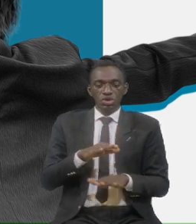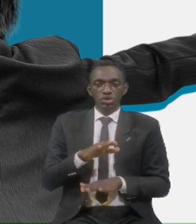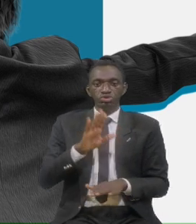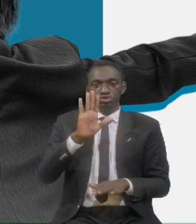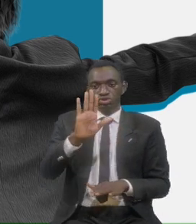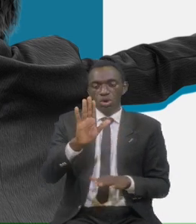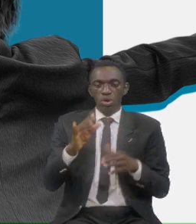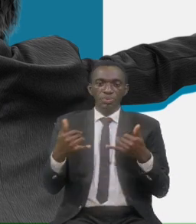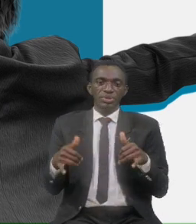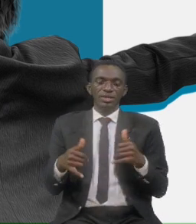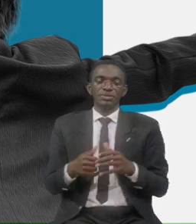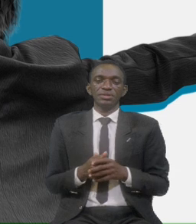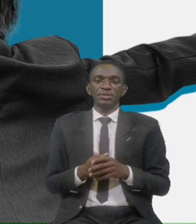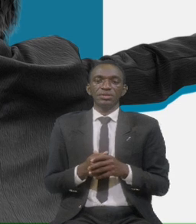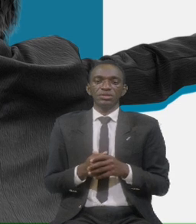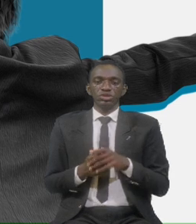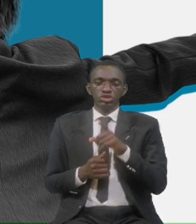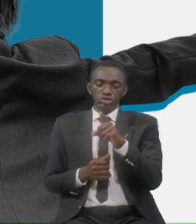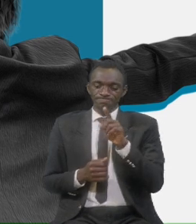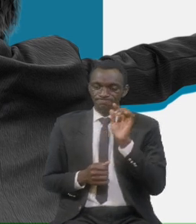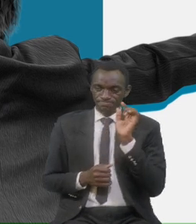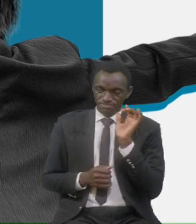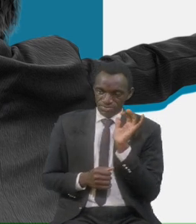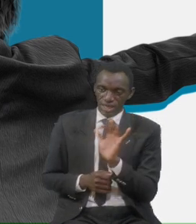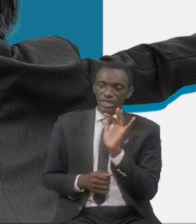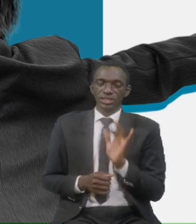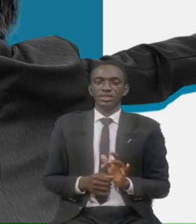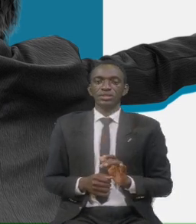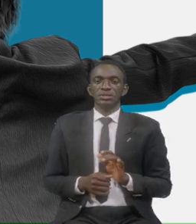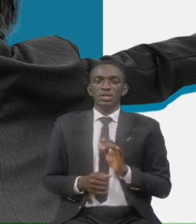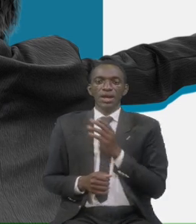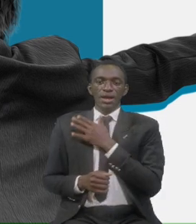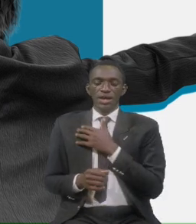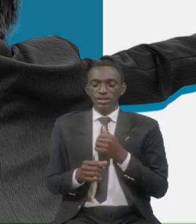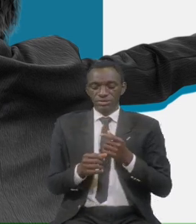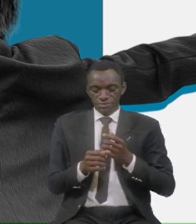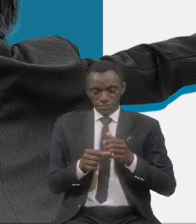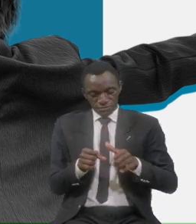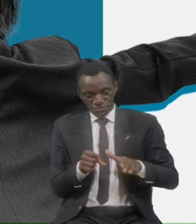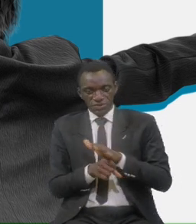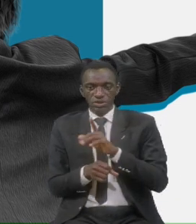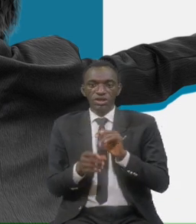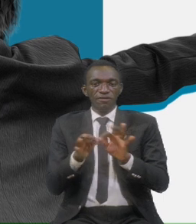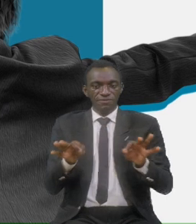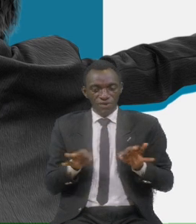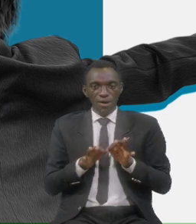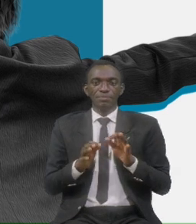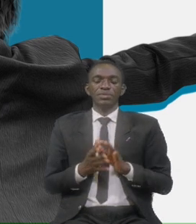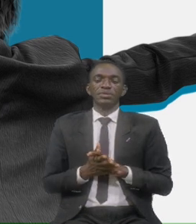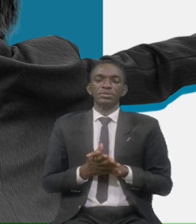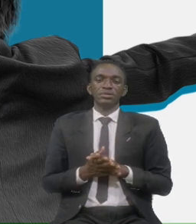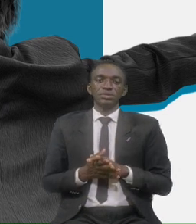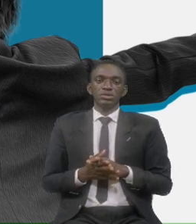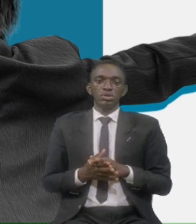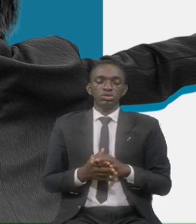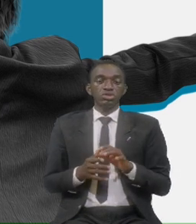or visit the link and fill out the form so we can assist you further